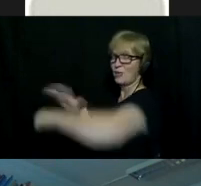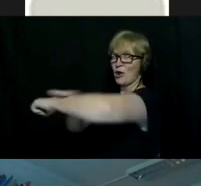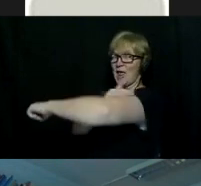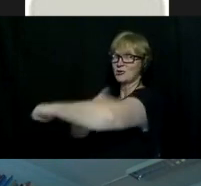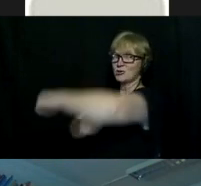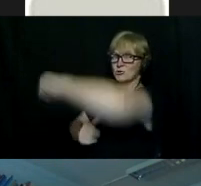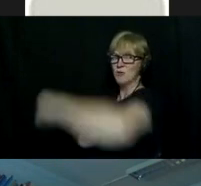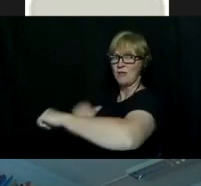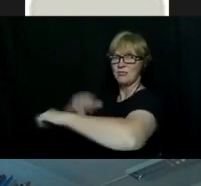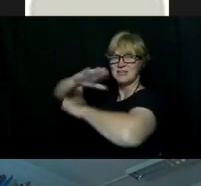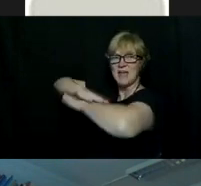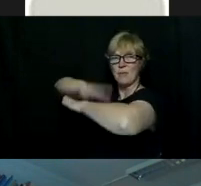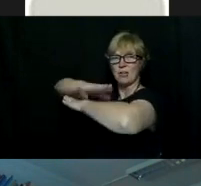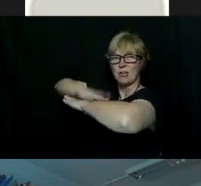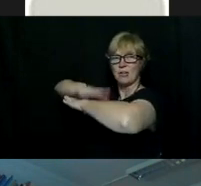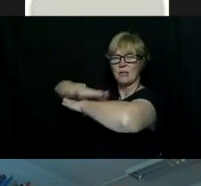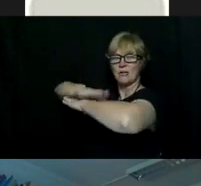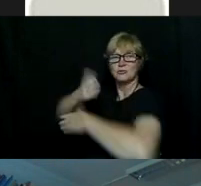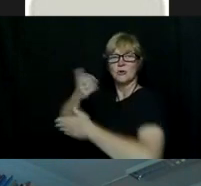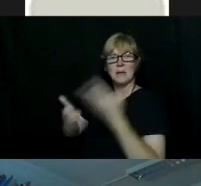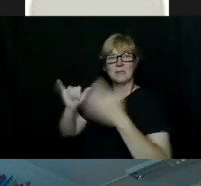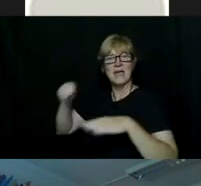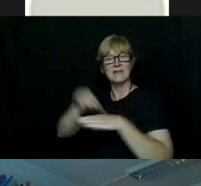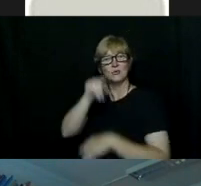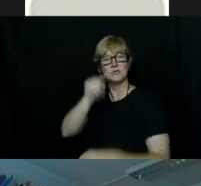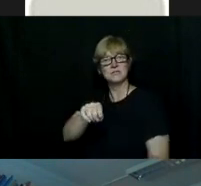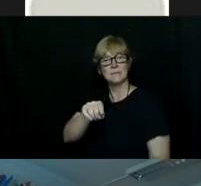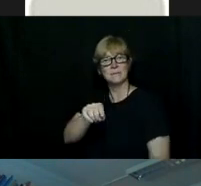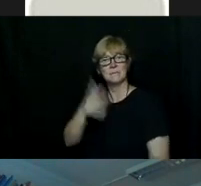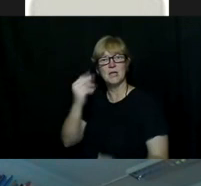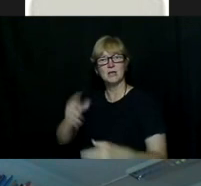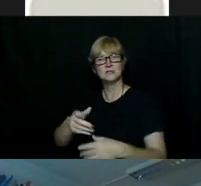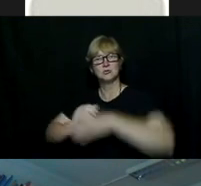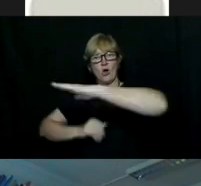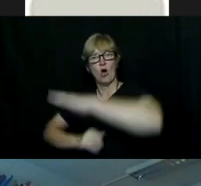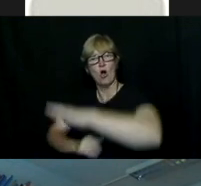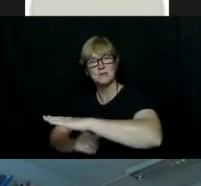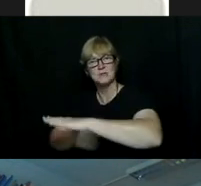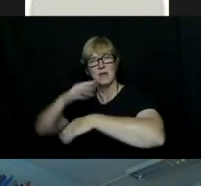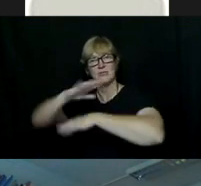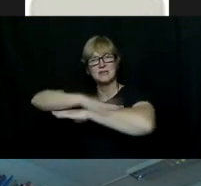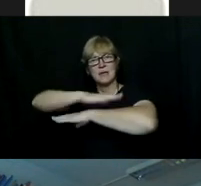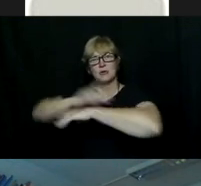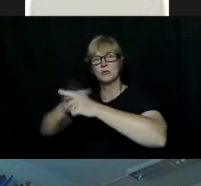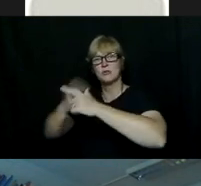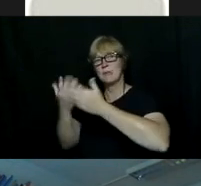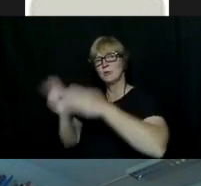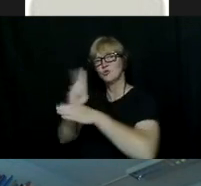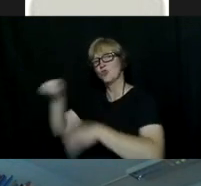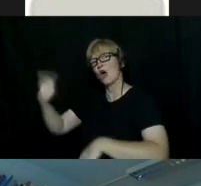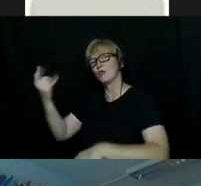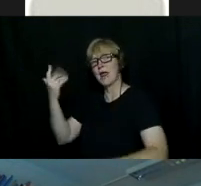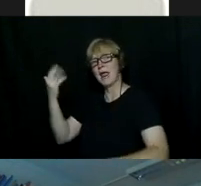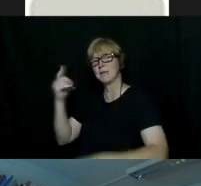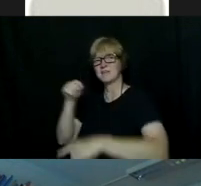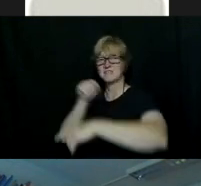we realized like this might be actually influencing that, because if you're resting your arm on the table, then you are using the other maybe hands. It might be